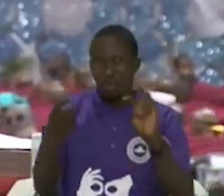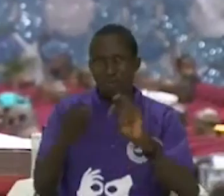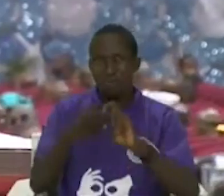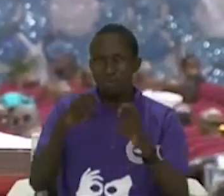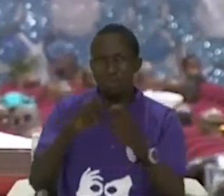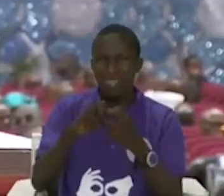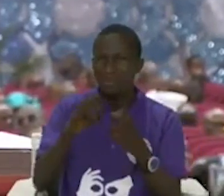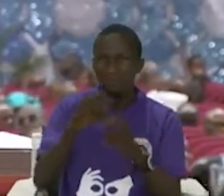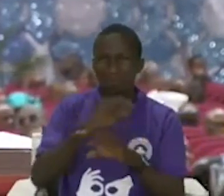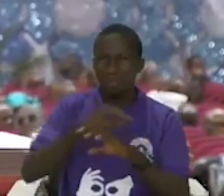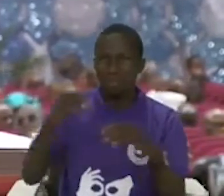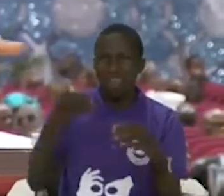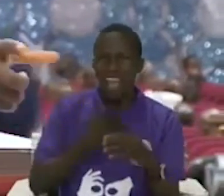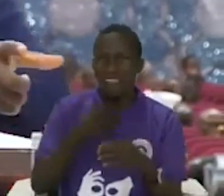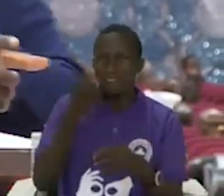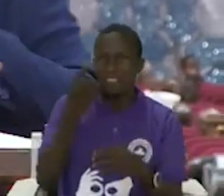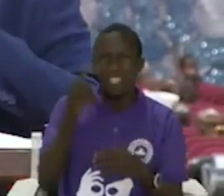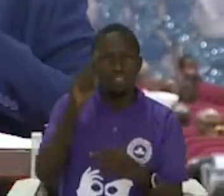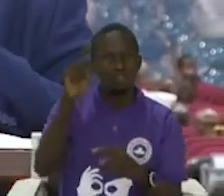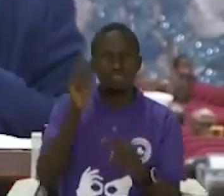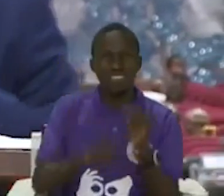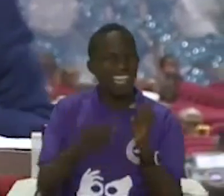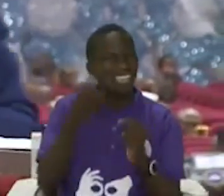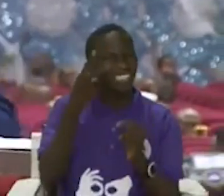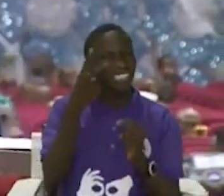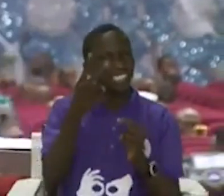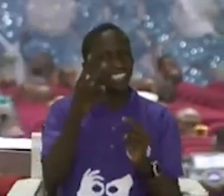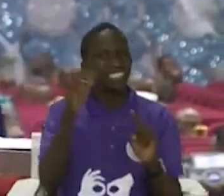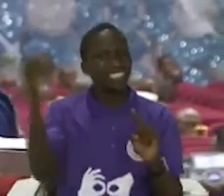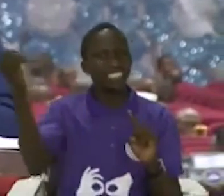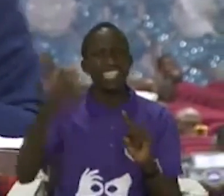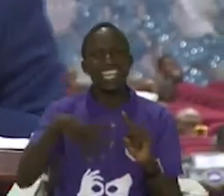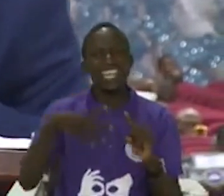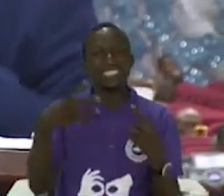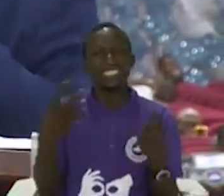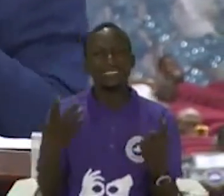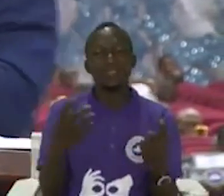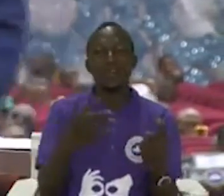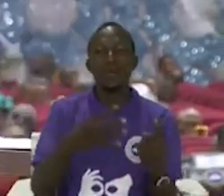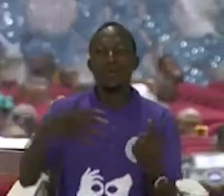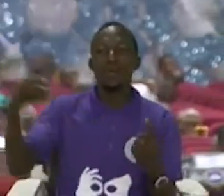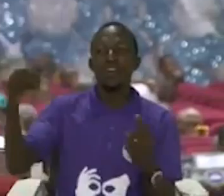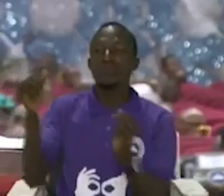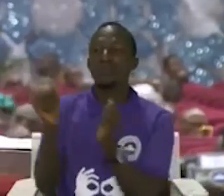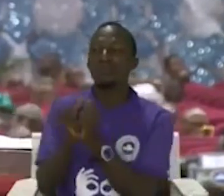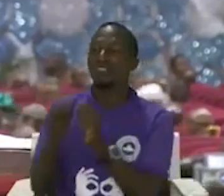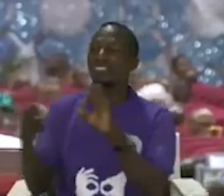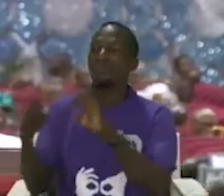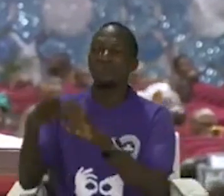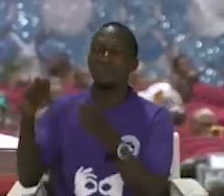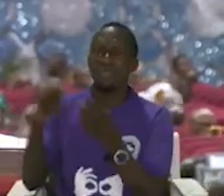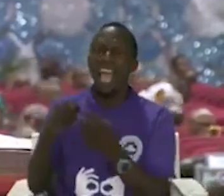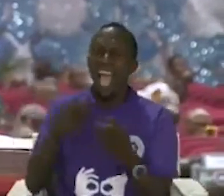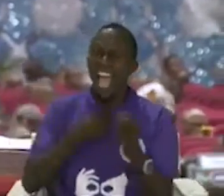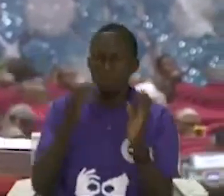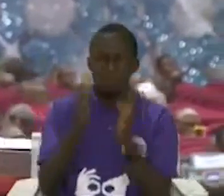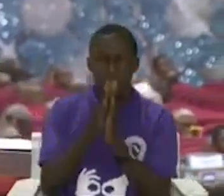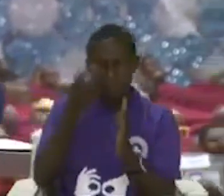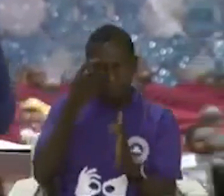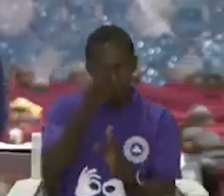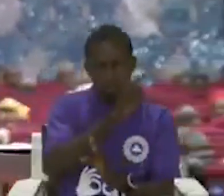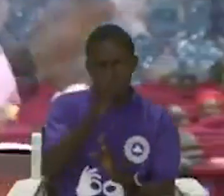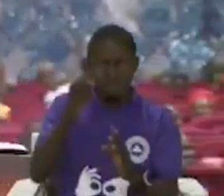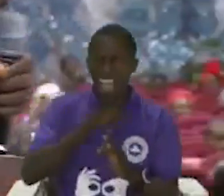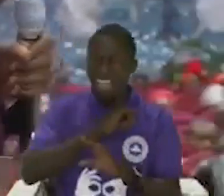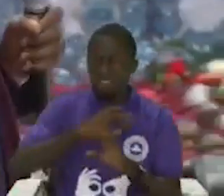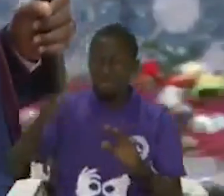understanding, cannot see the light beside him and walk away with his problem. Can I pray for someone here tonight? I don't care what you